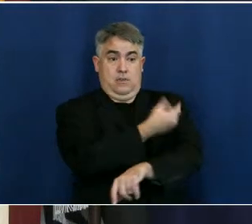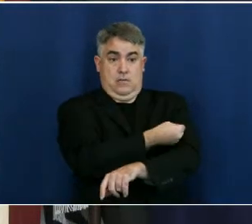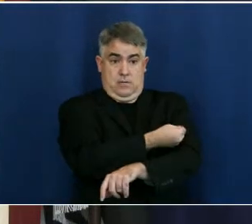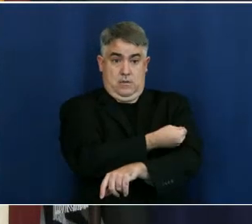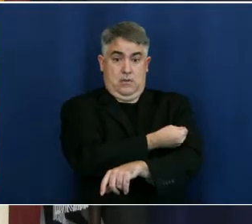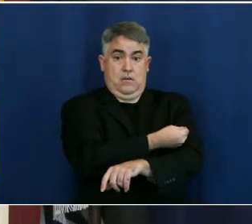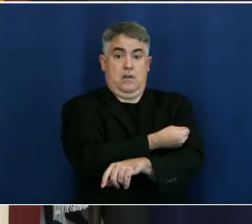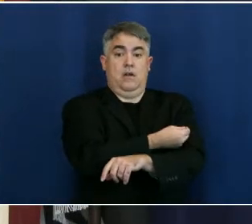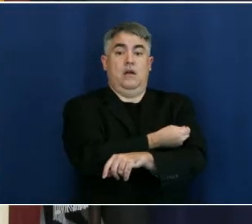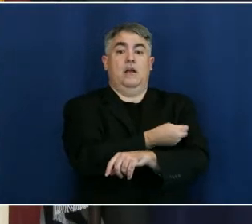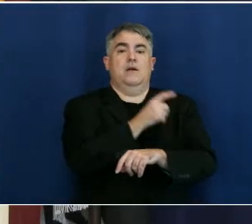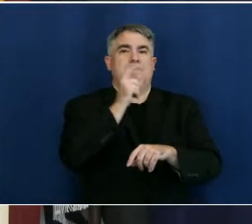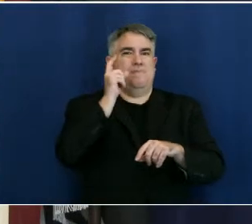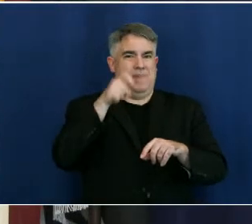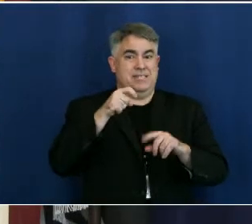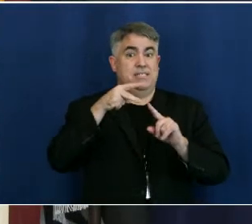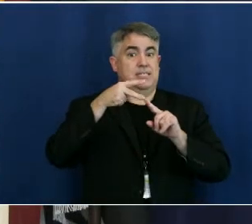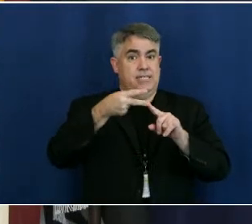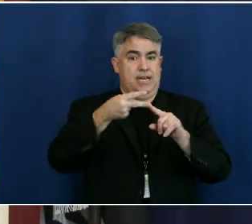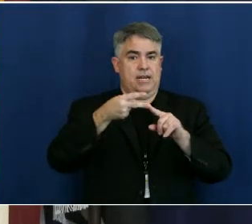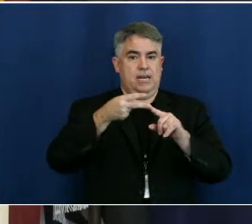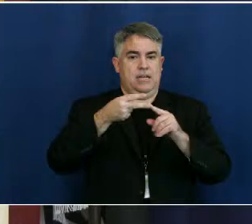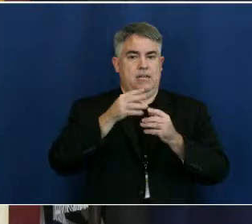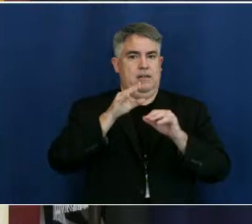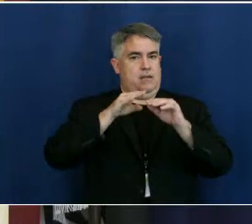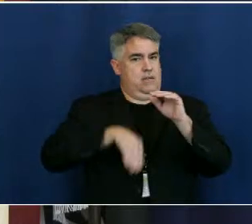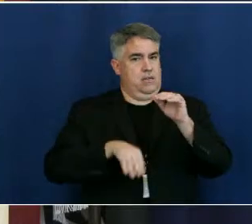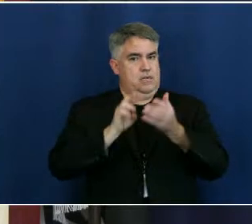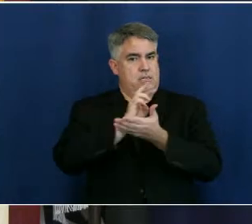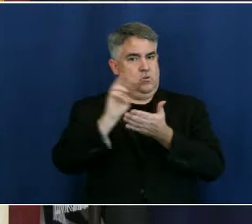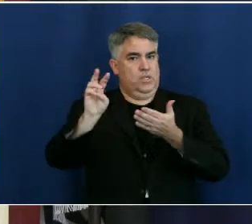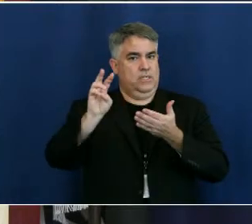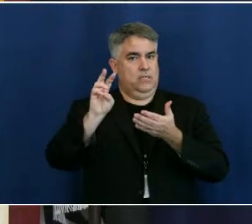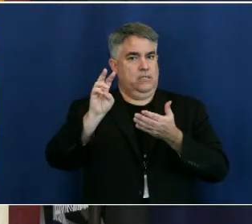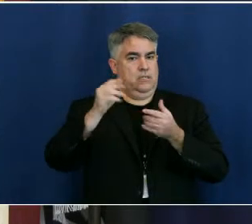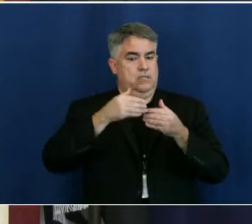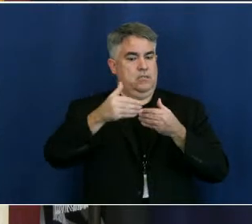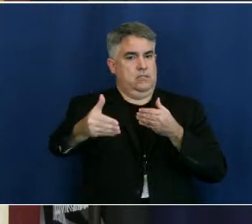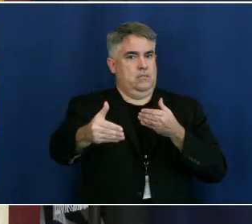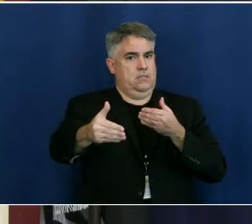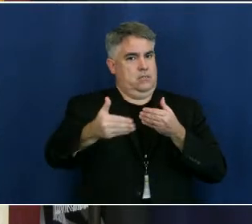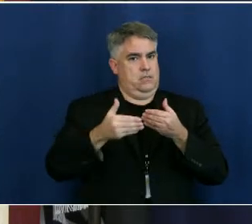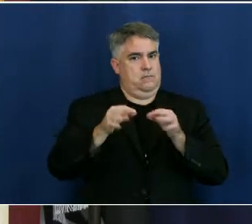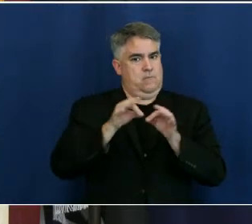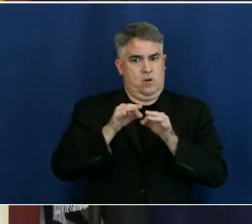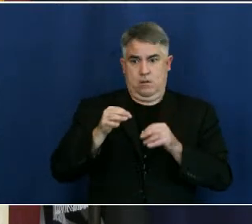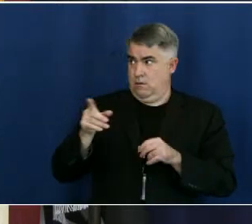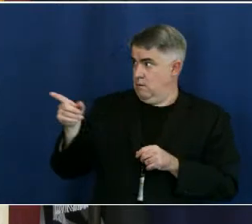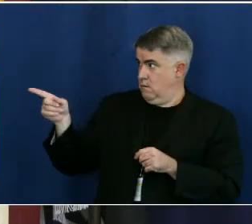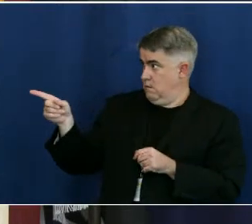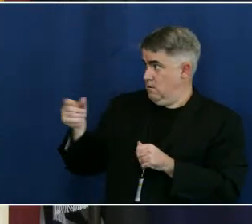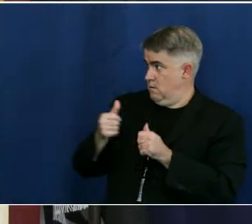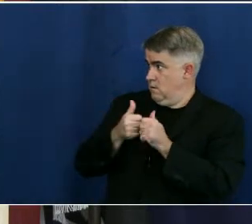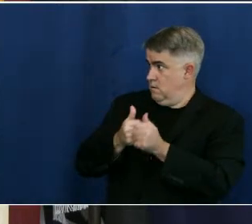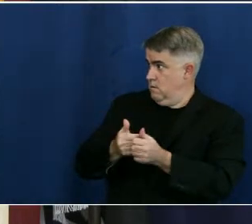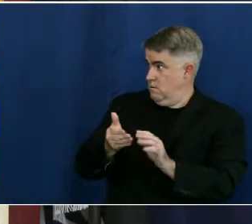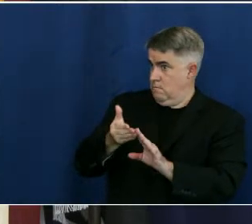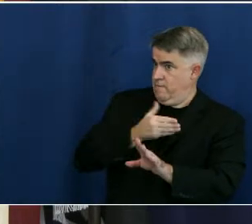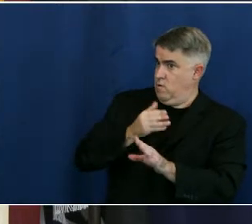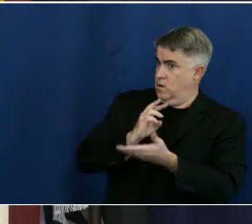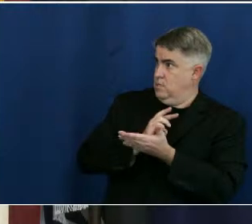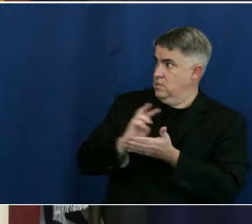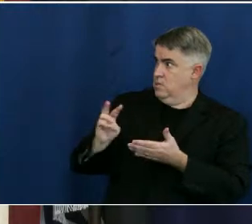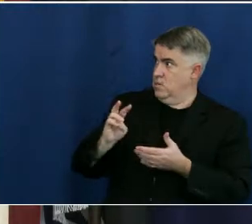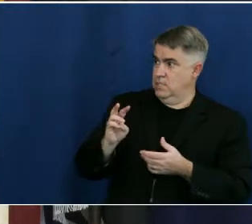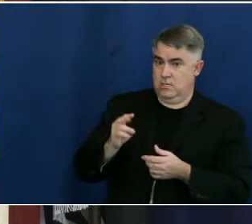dose to give the second. So I wonder if you're going to follow that advice or the original time frame, which was closer, I think, to maybe around 3